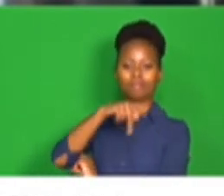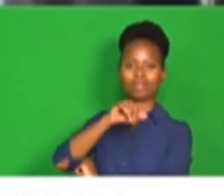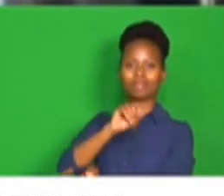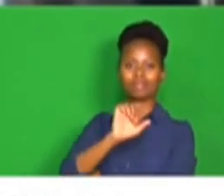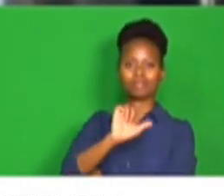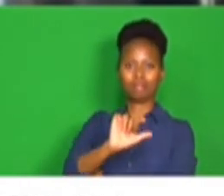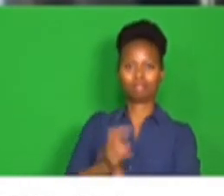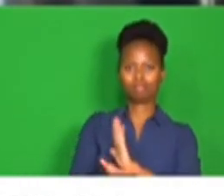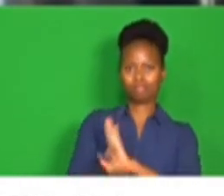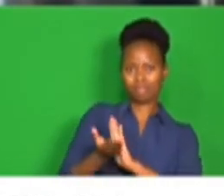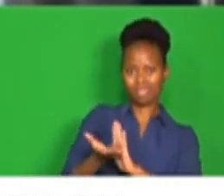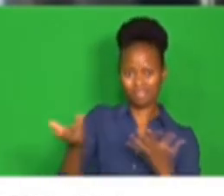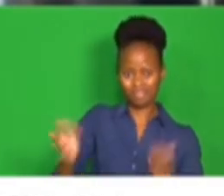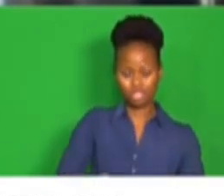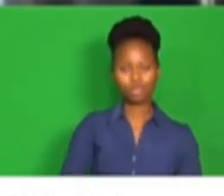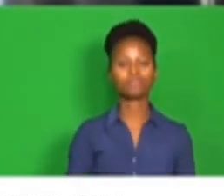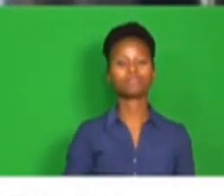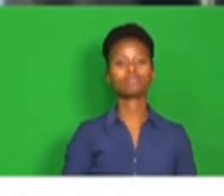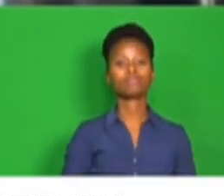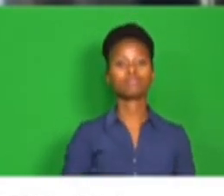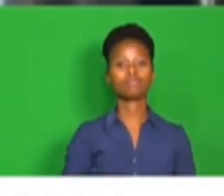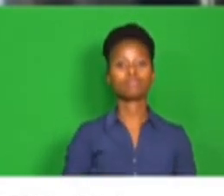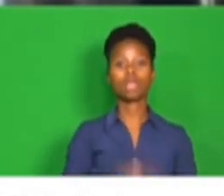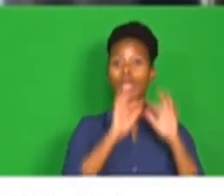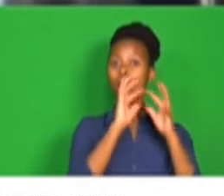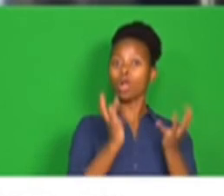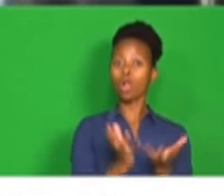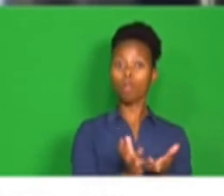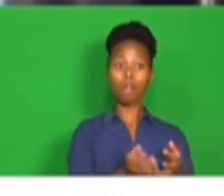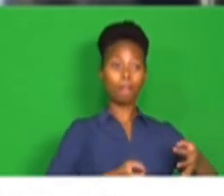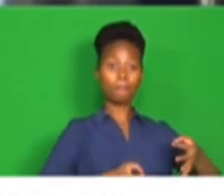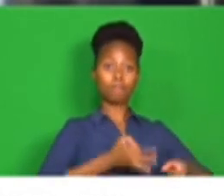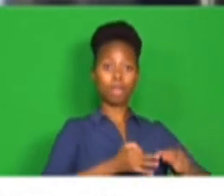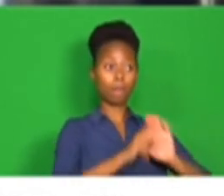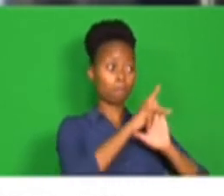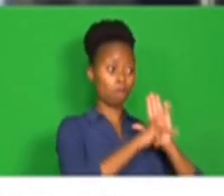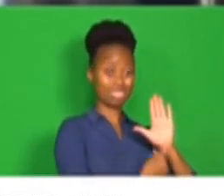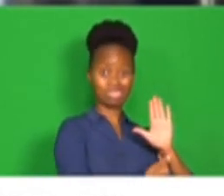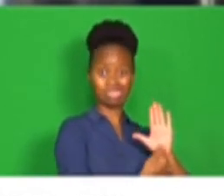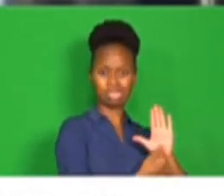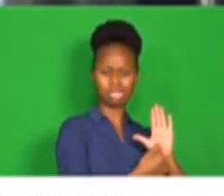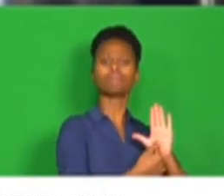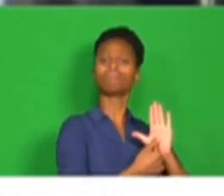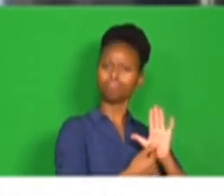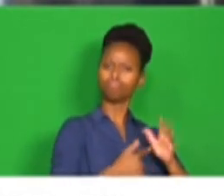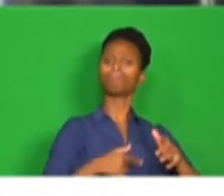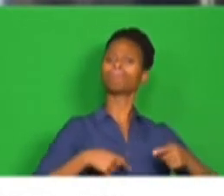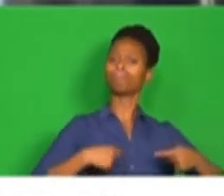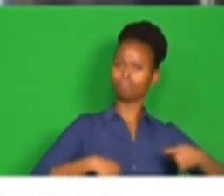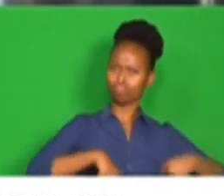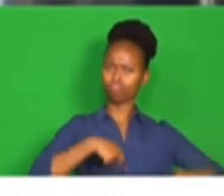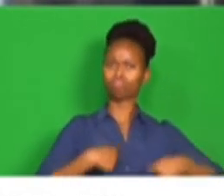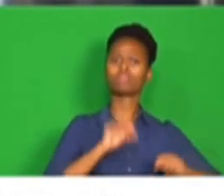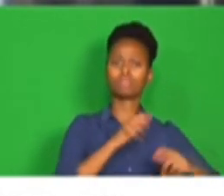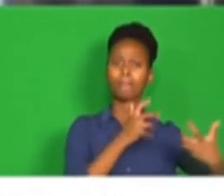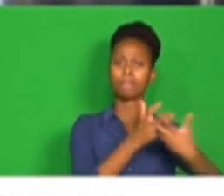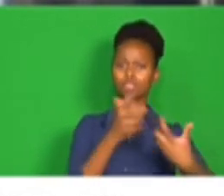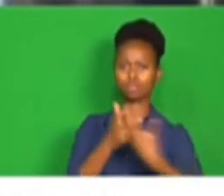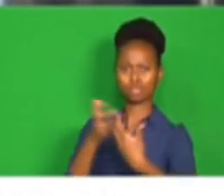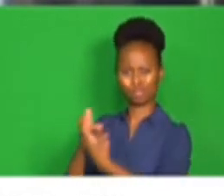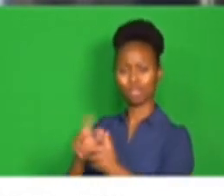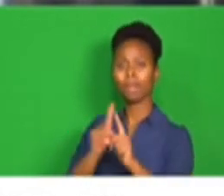Although global policy rates look set to remain accommodative, risk aversion is likely to persist